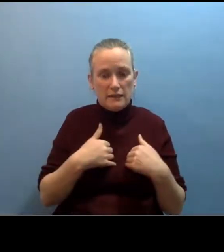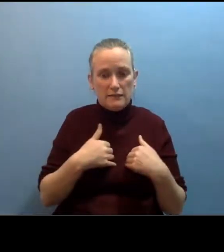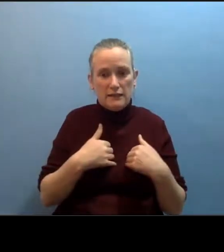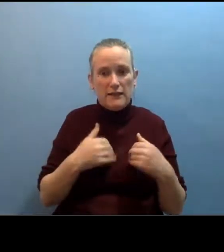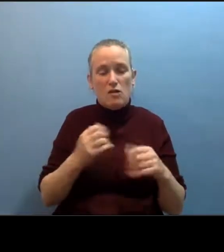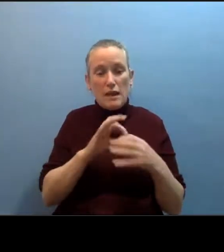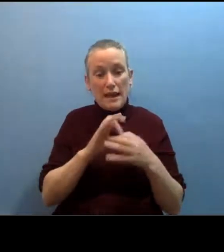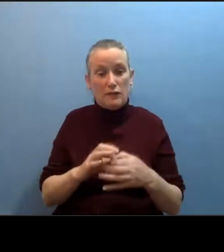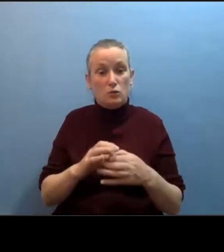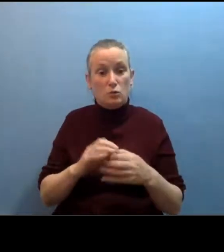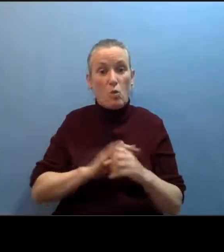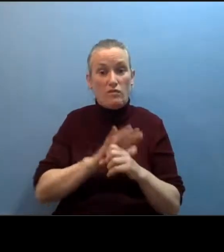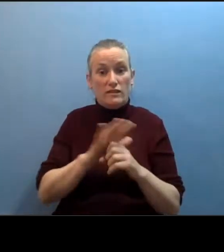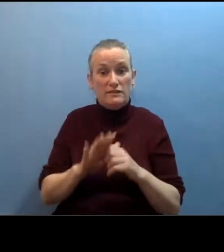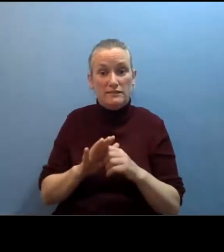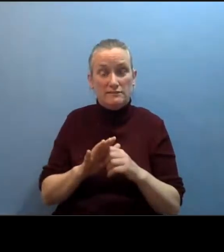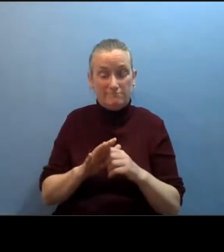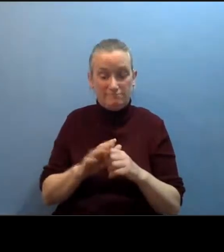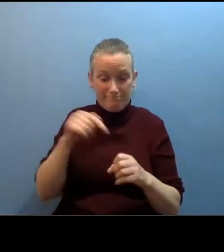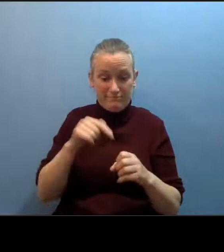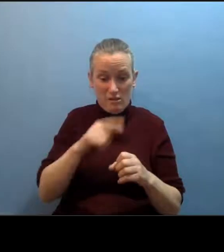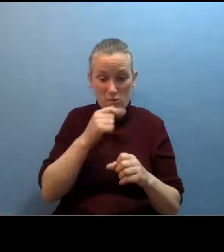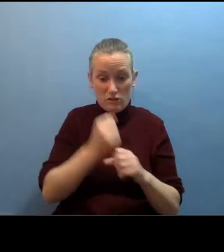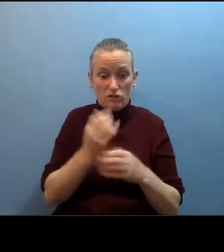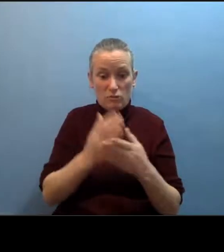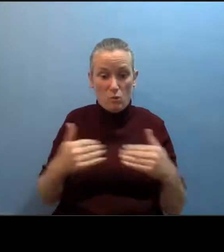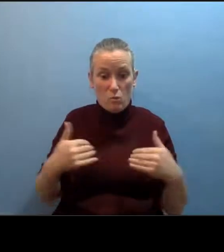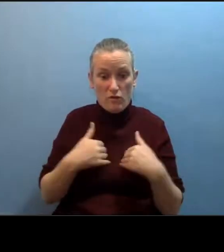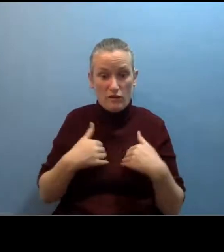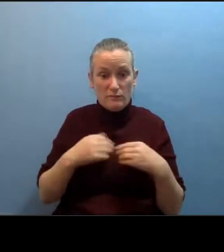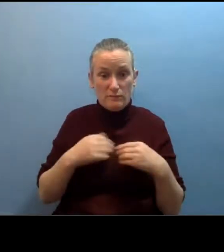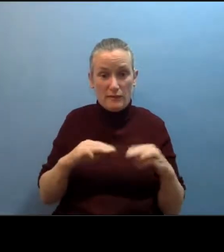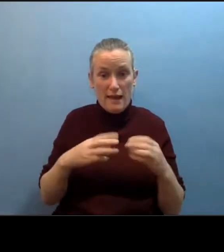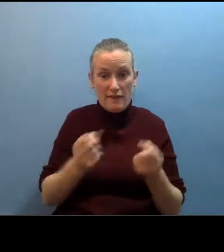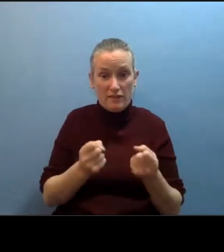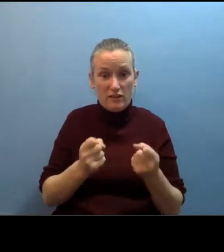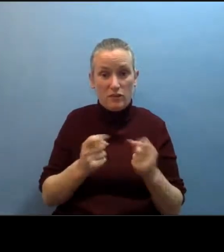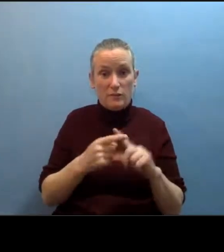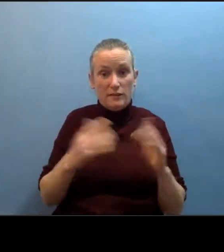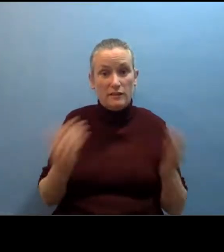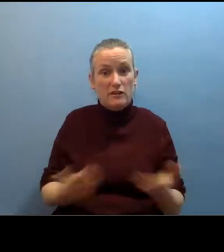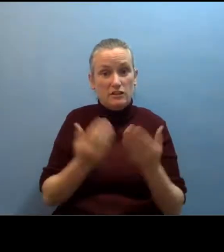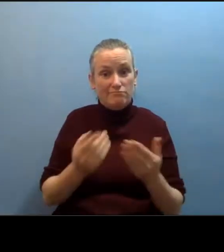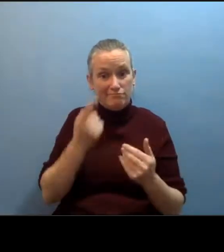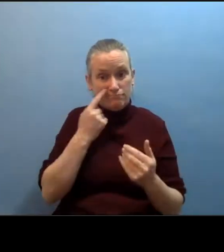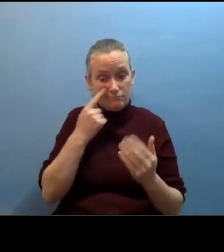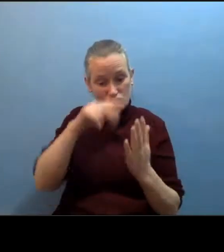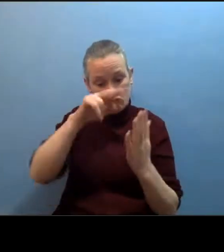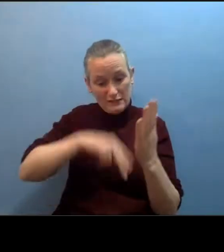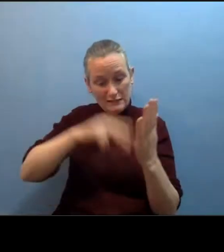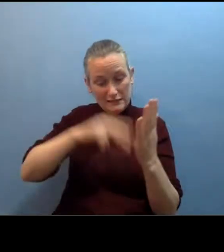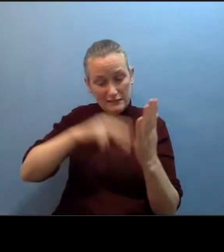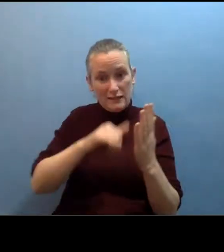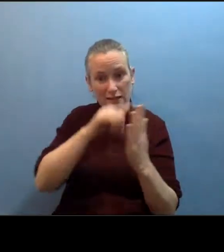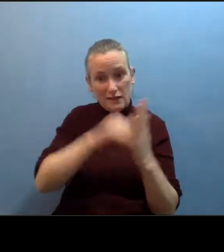that people do have. So maybe encourage them to have a look at that and see if that is helpful to them at all.